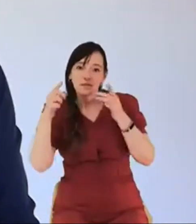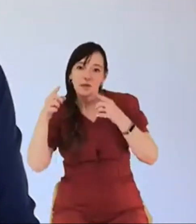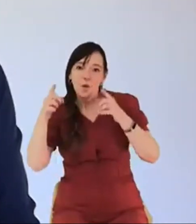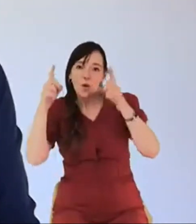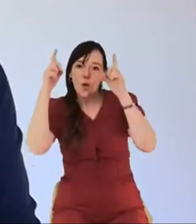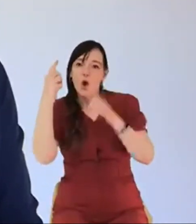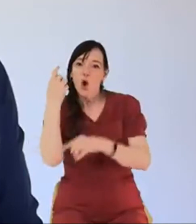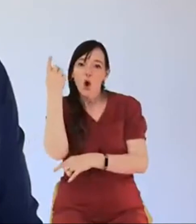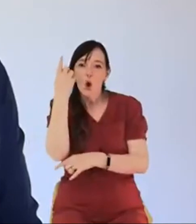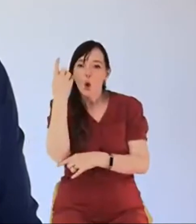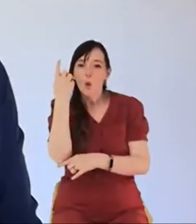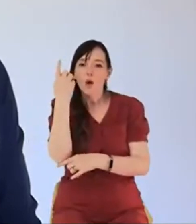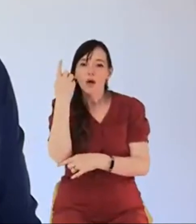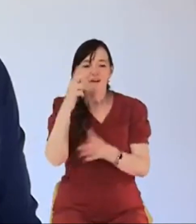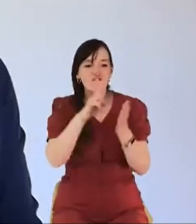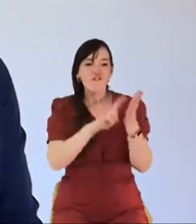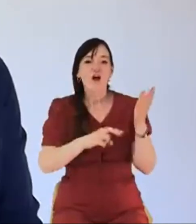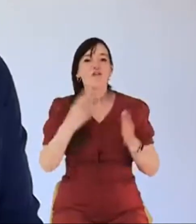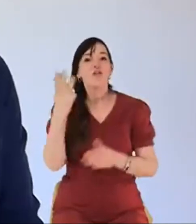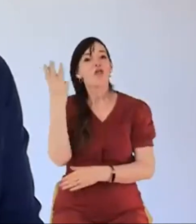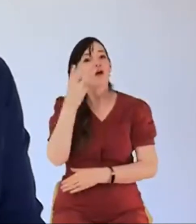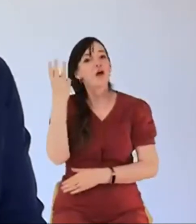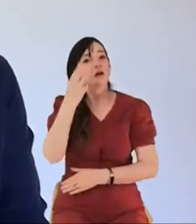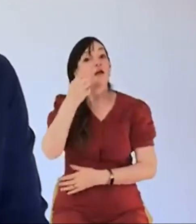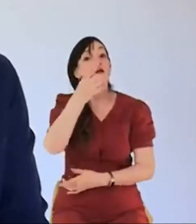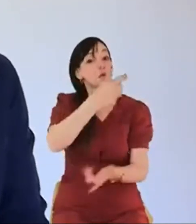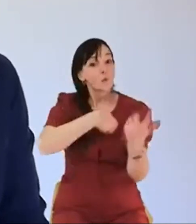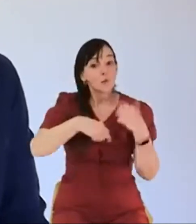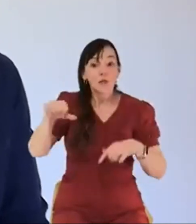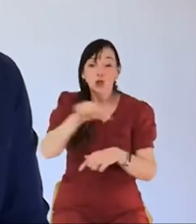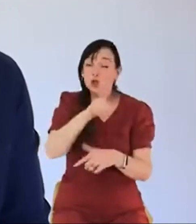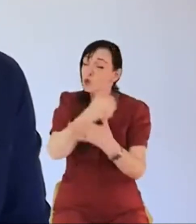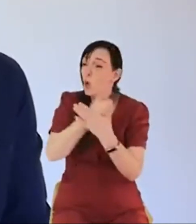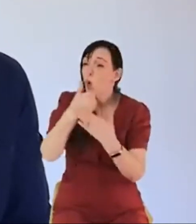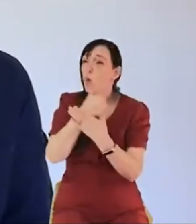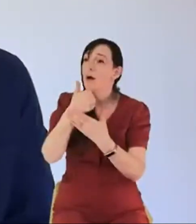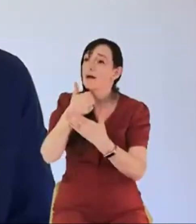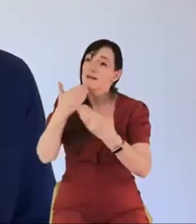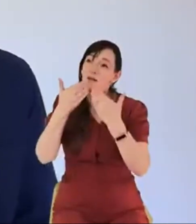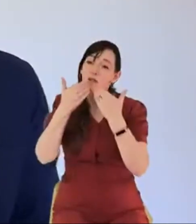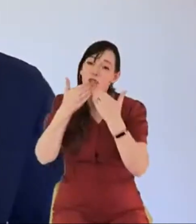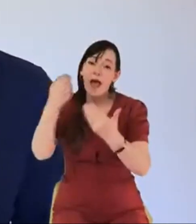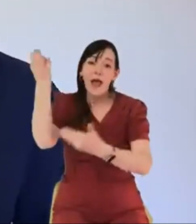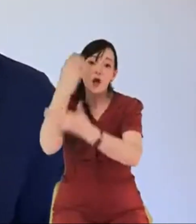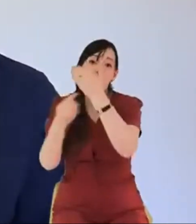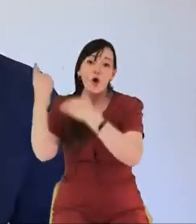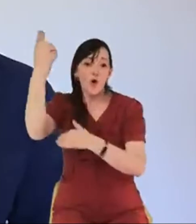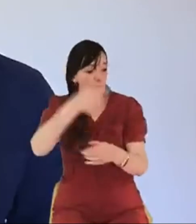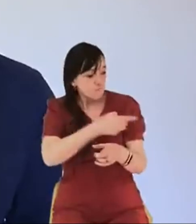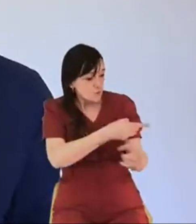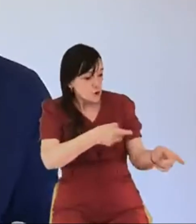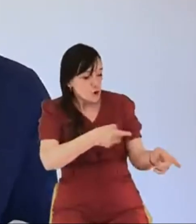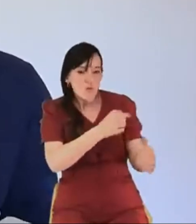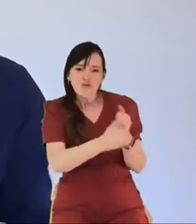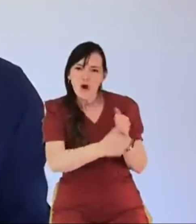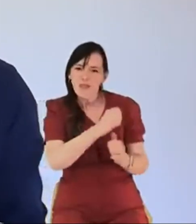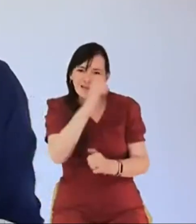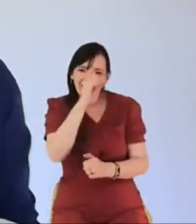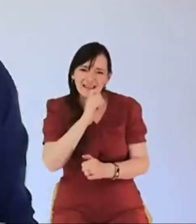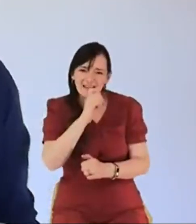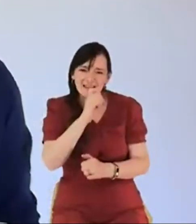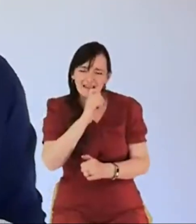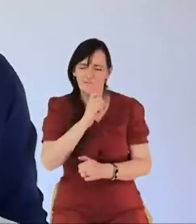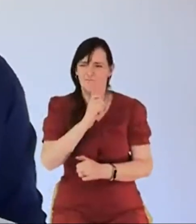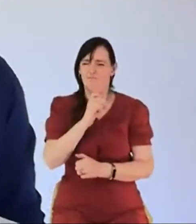verse 13 but we ought always to thank god for you brothers and sisters but why